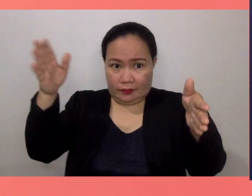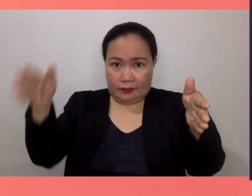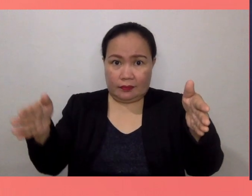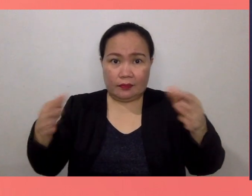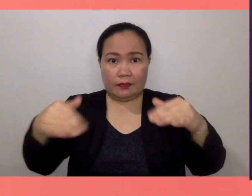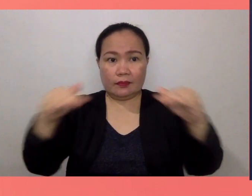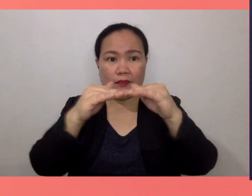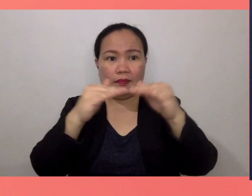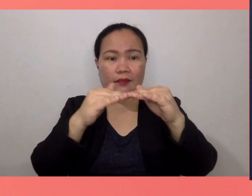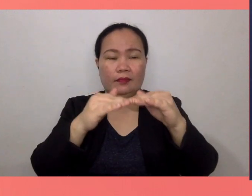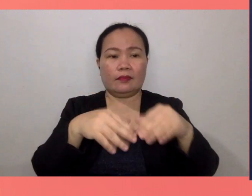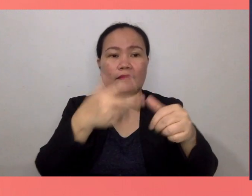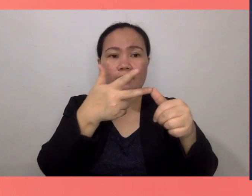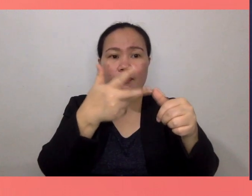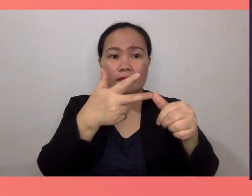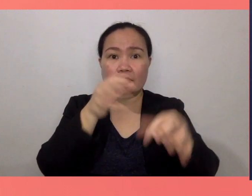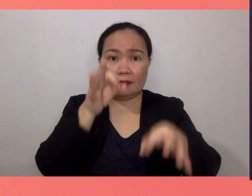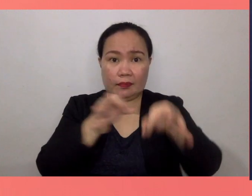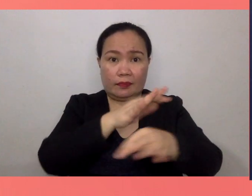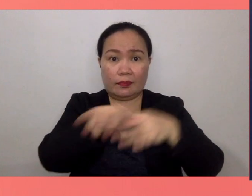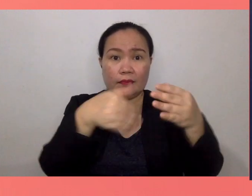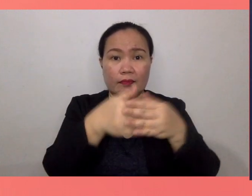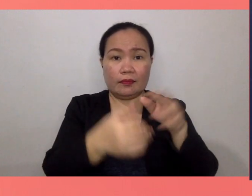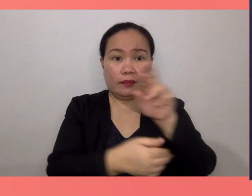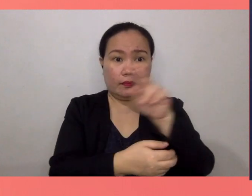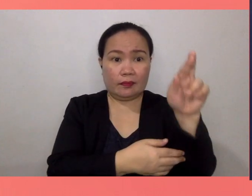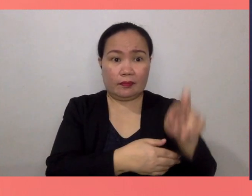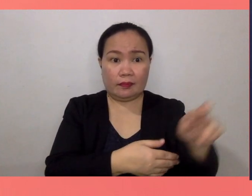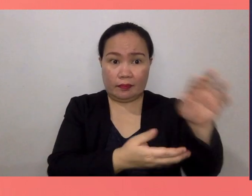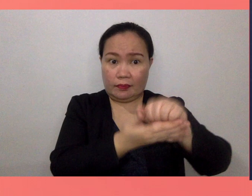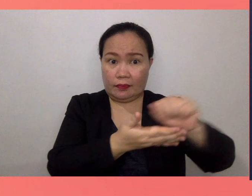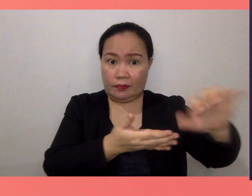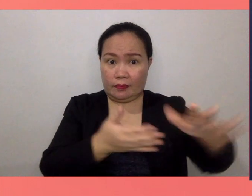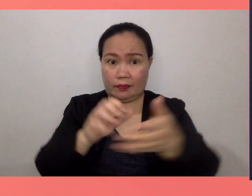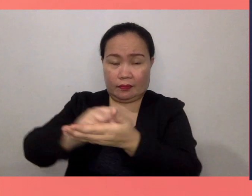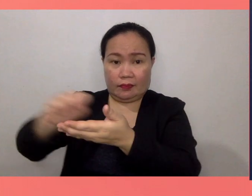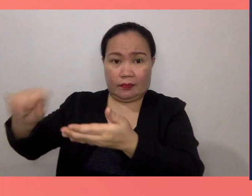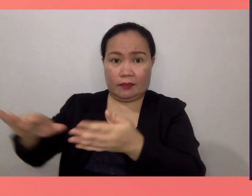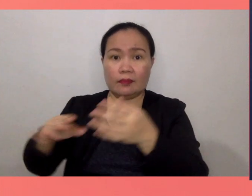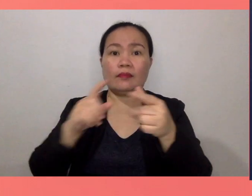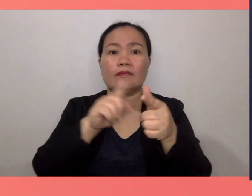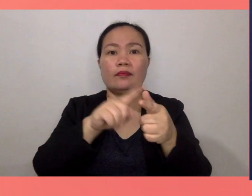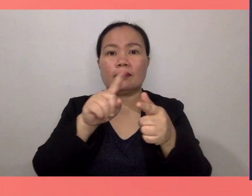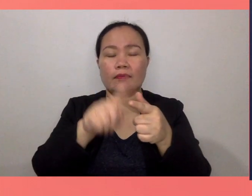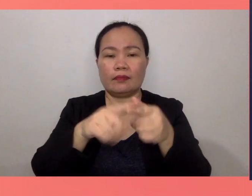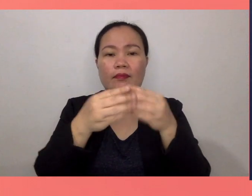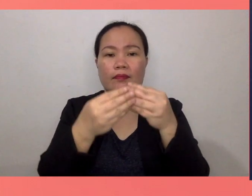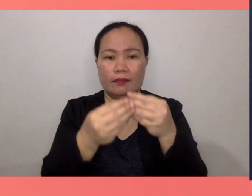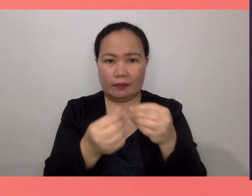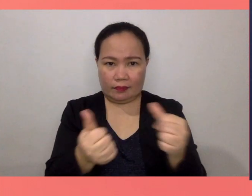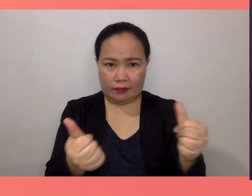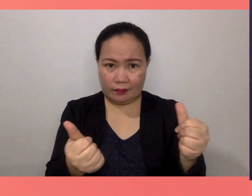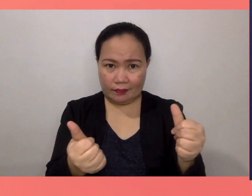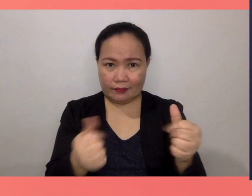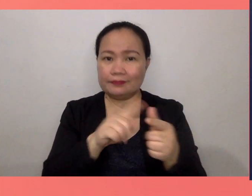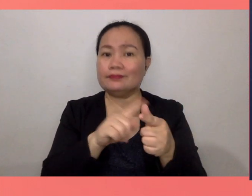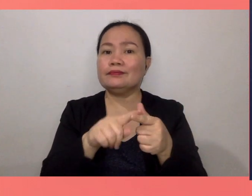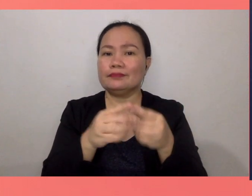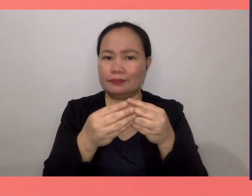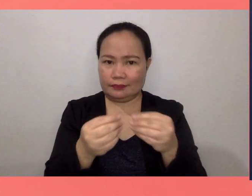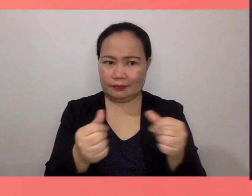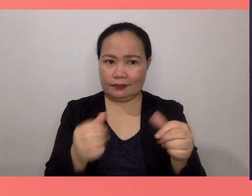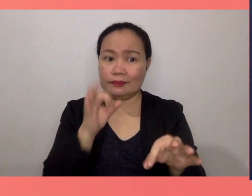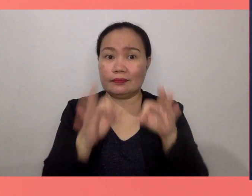pangatlo, if all radicals have been eliminated, then after that, isosolve na natin.